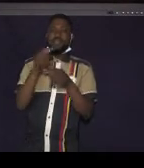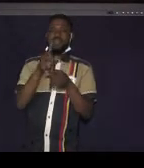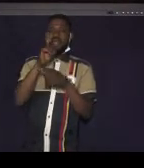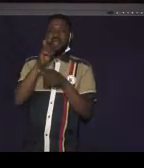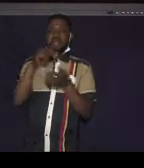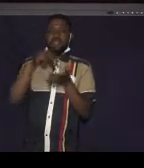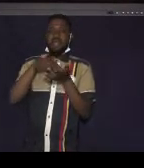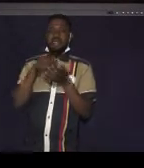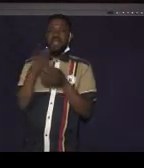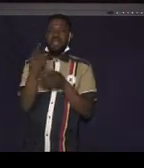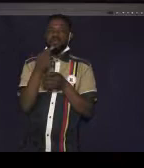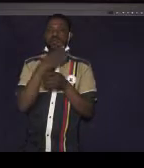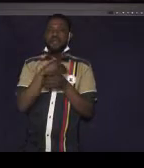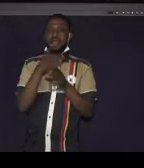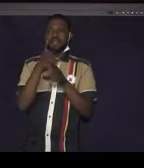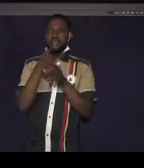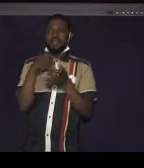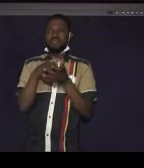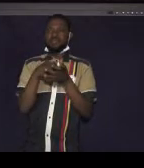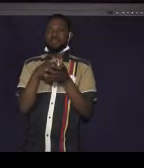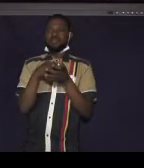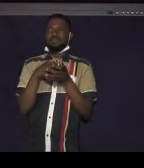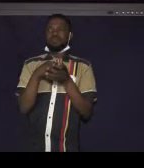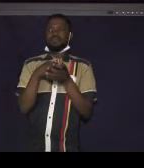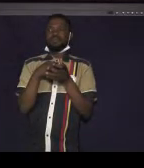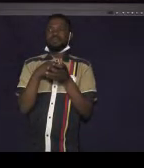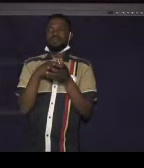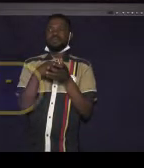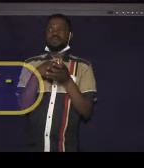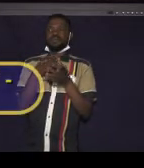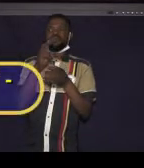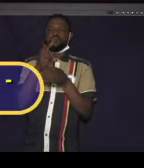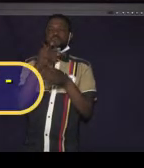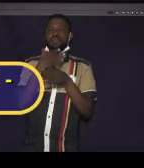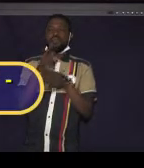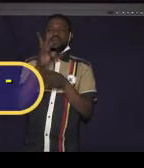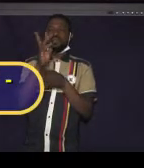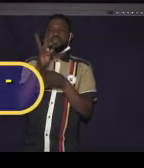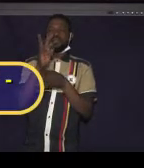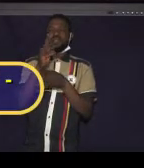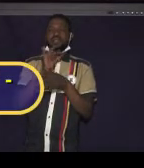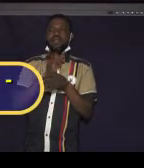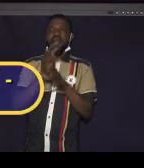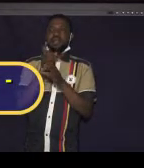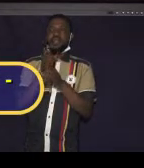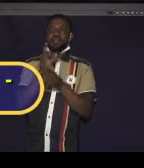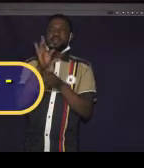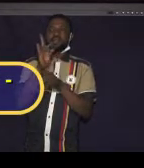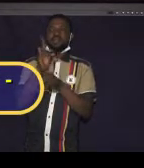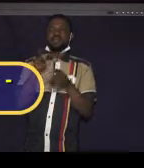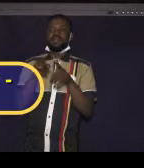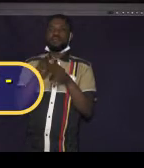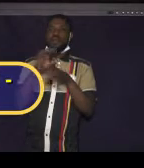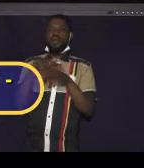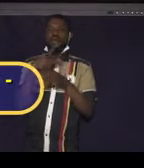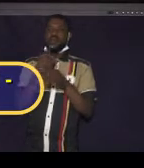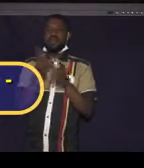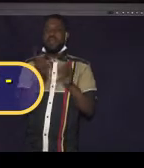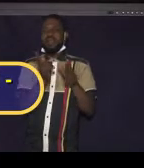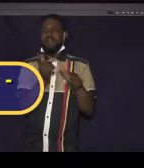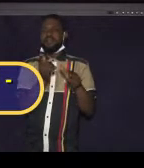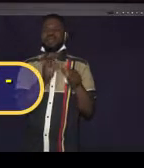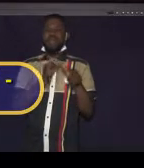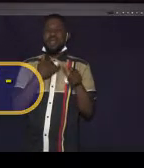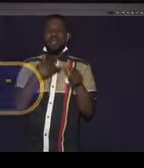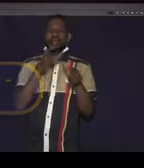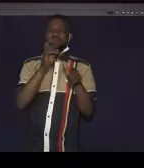get x. So when 2 divides 2 on this side, 2 divides 16, I get 8. And finally, on the left, I have x.